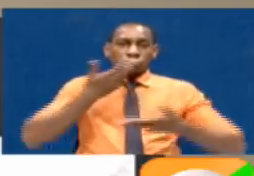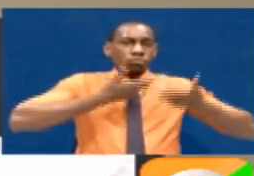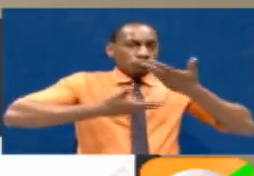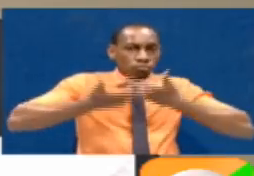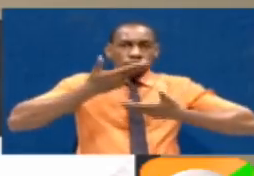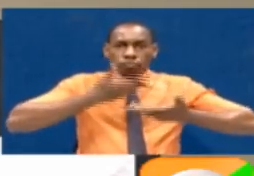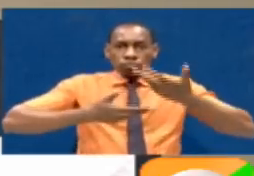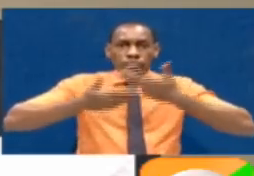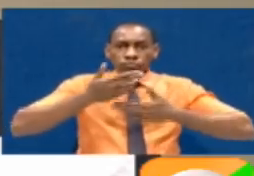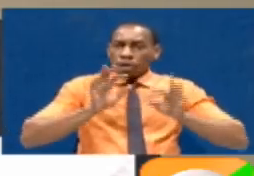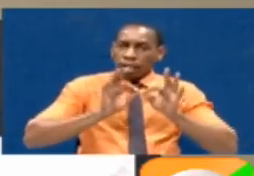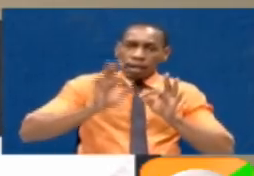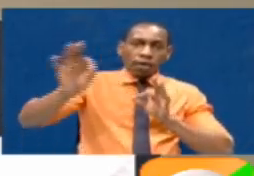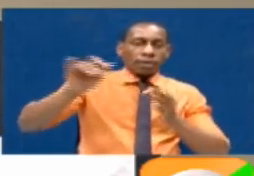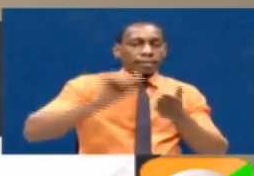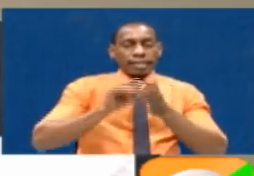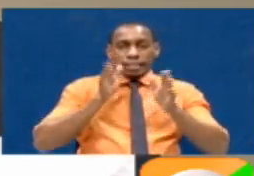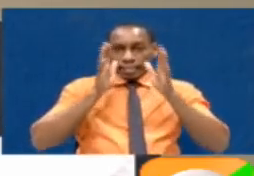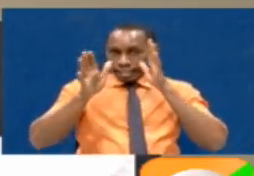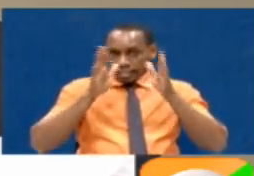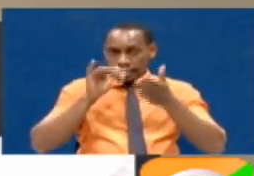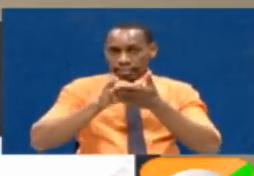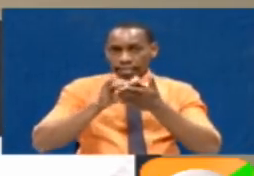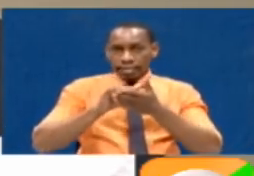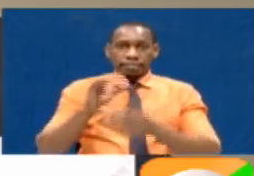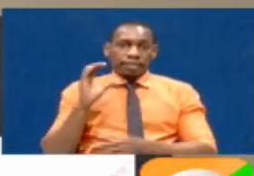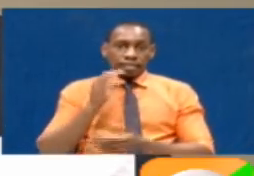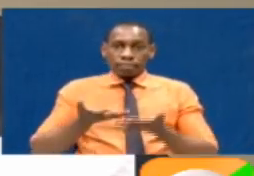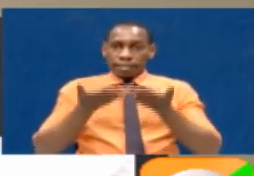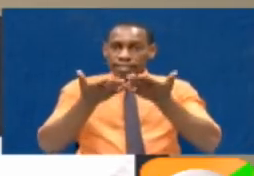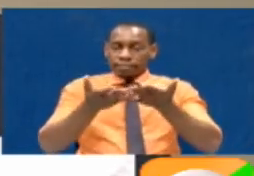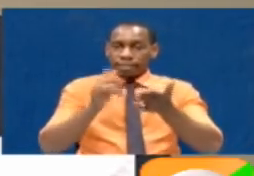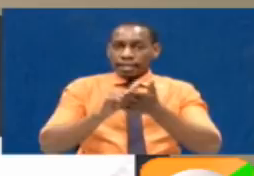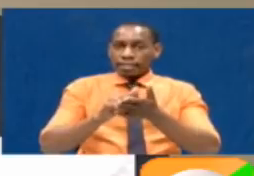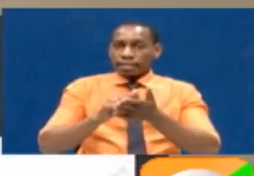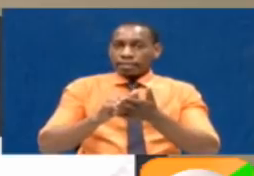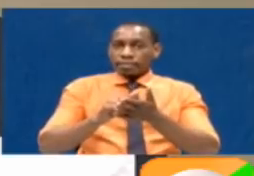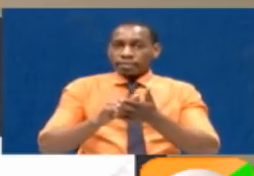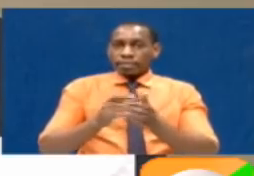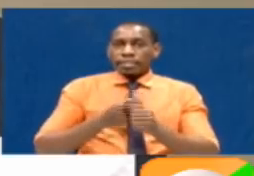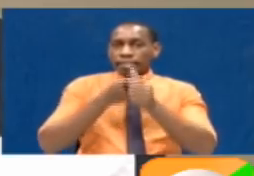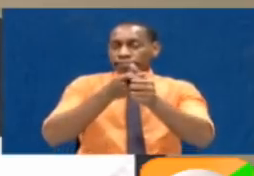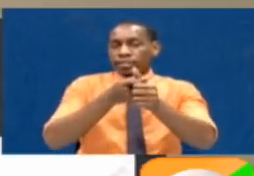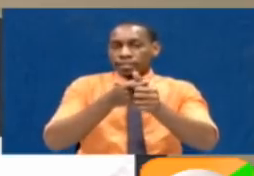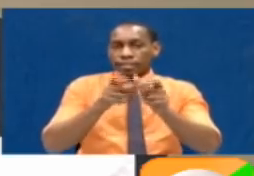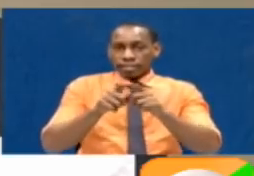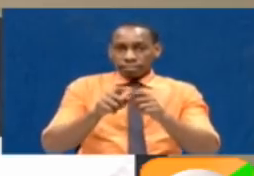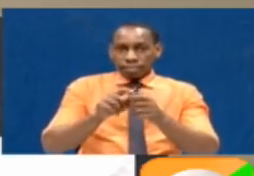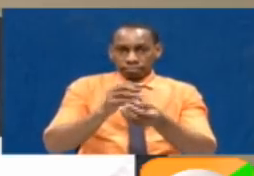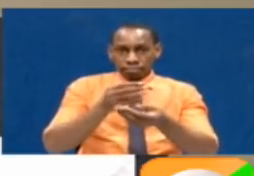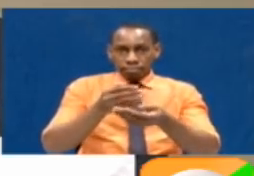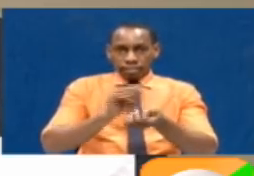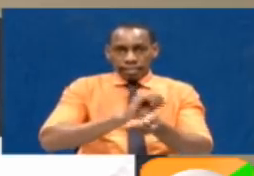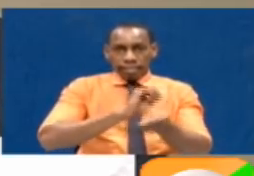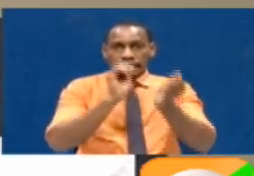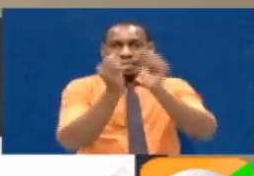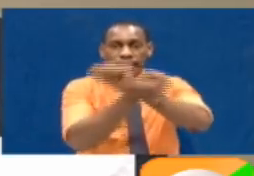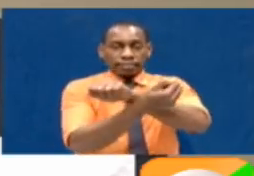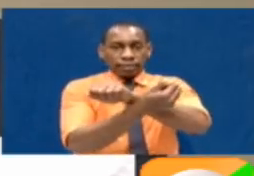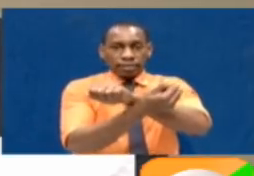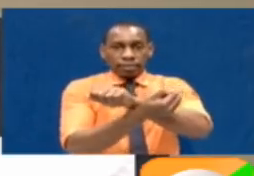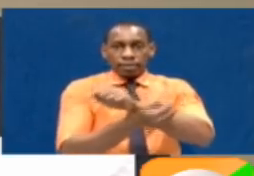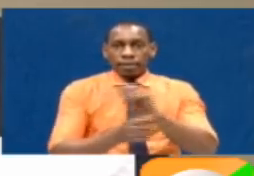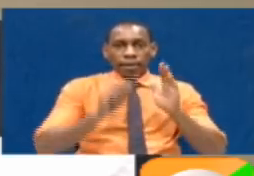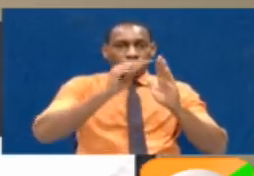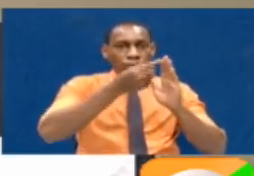is an initiative for our customers to reward, to transfer